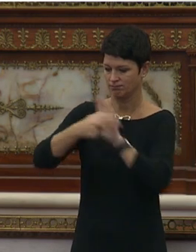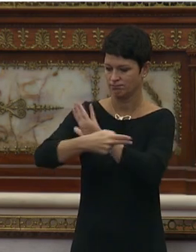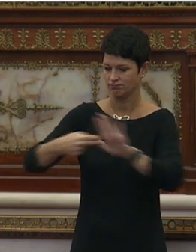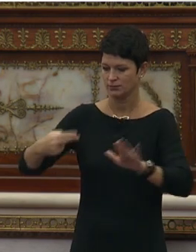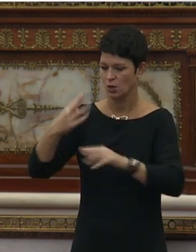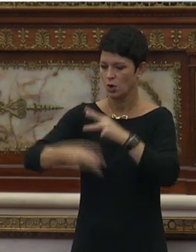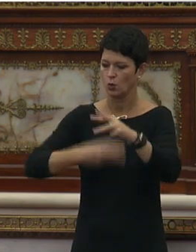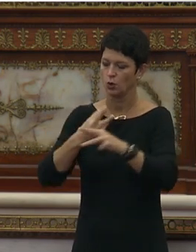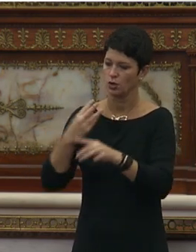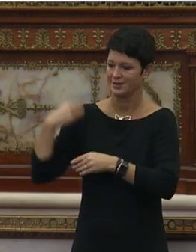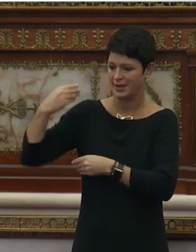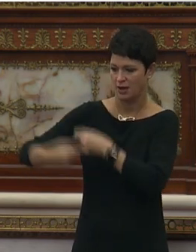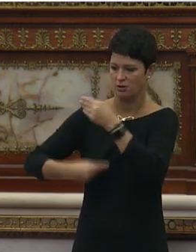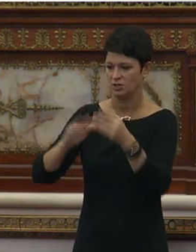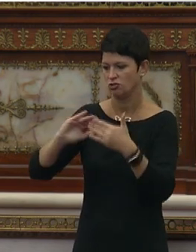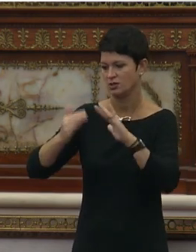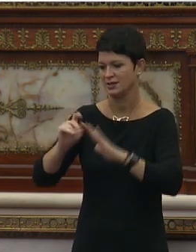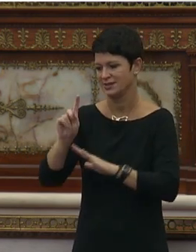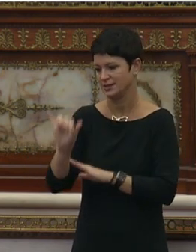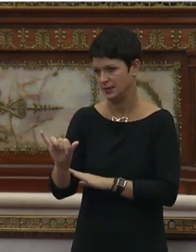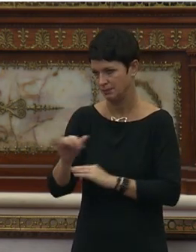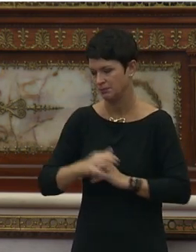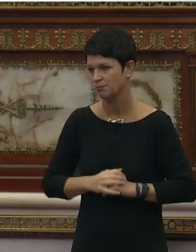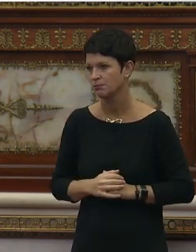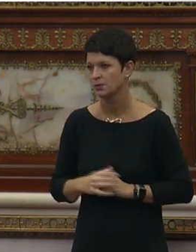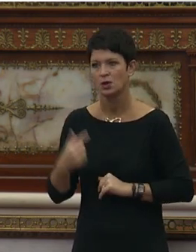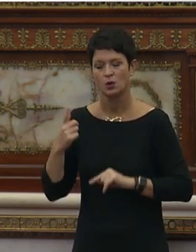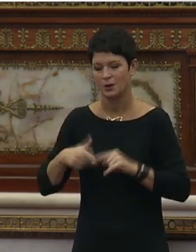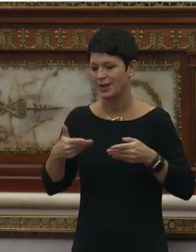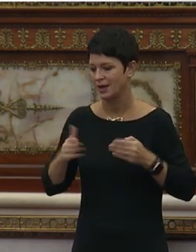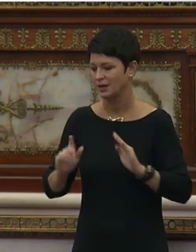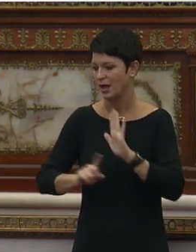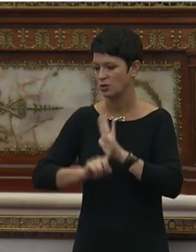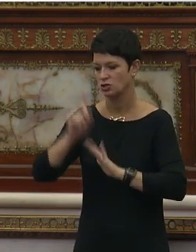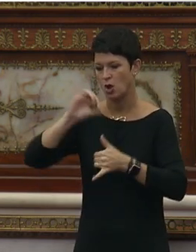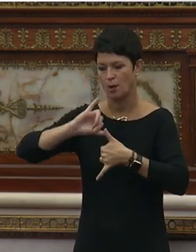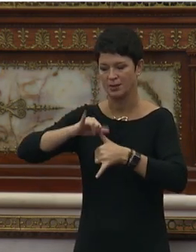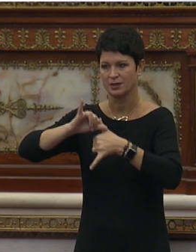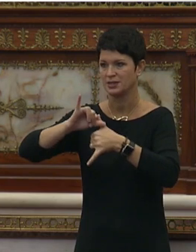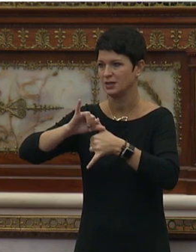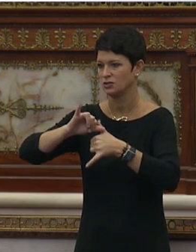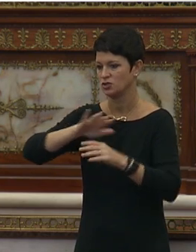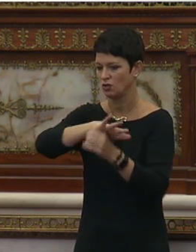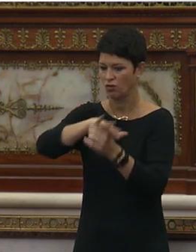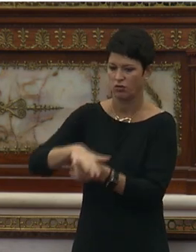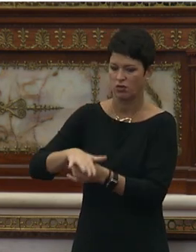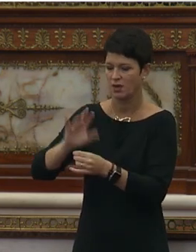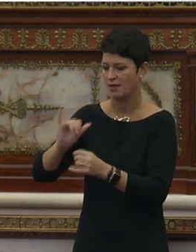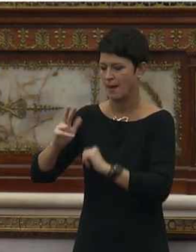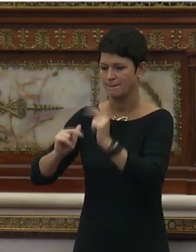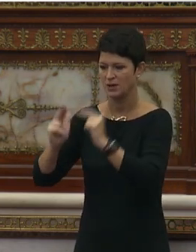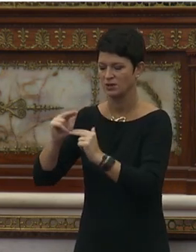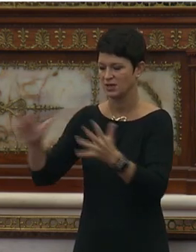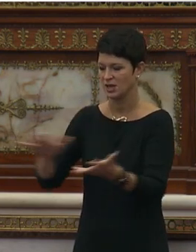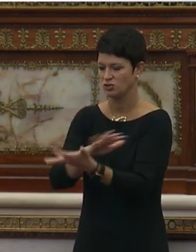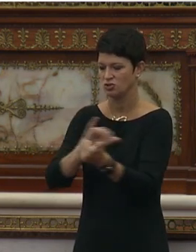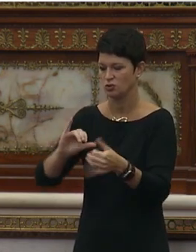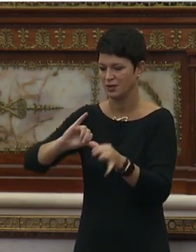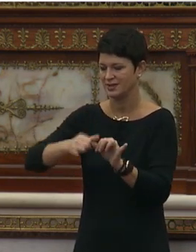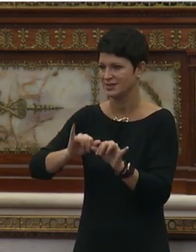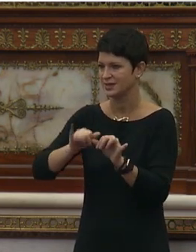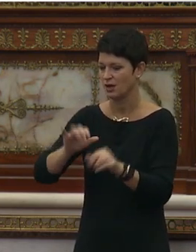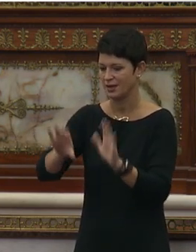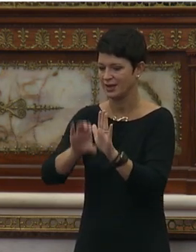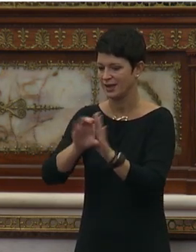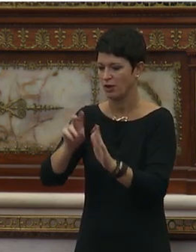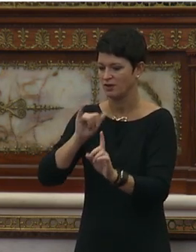named a World Heritage City. We should not allow tall buildings to dwarf the Merchants Exchange and destroy the scale and character